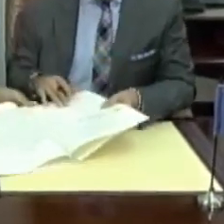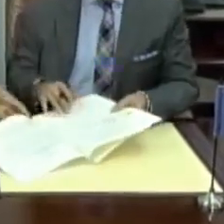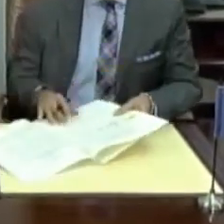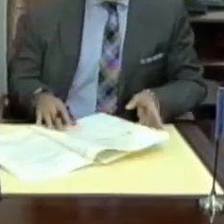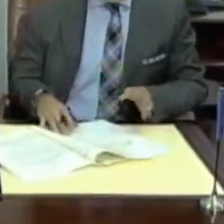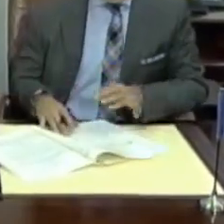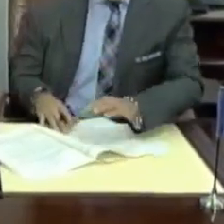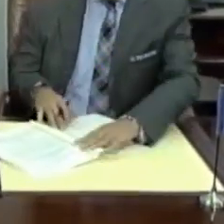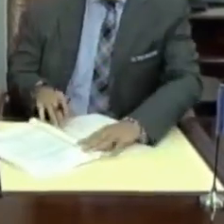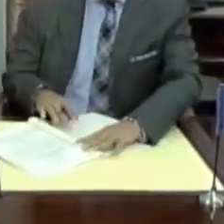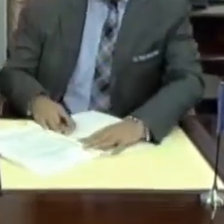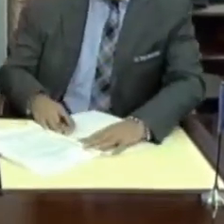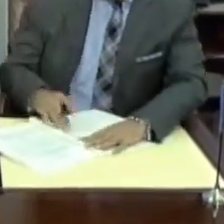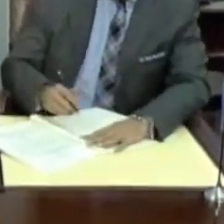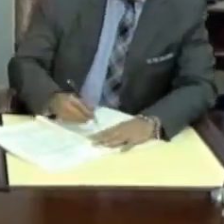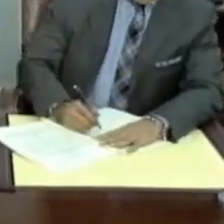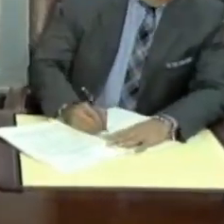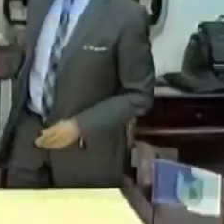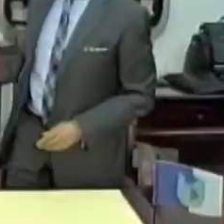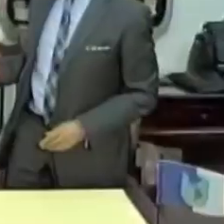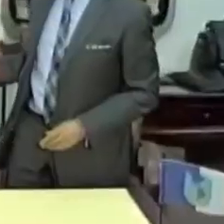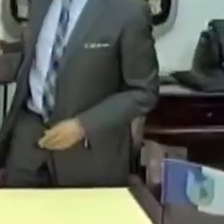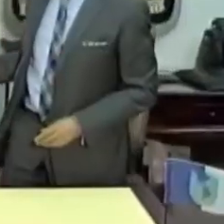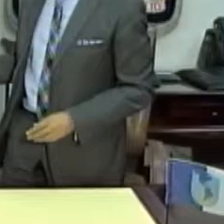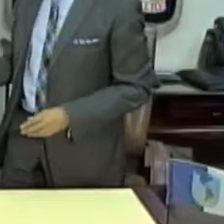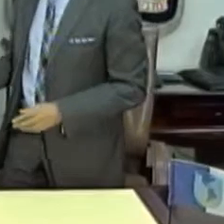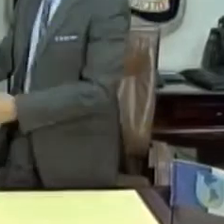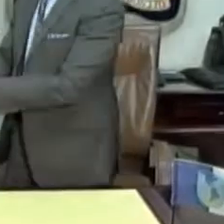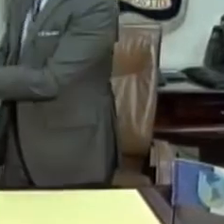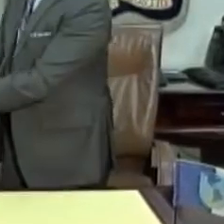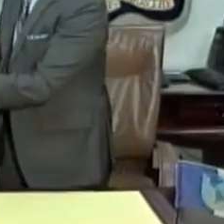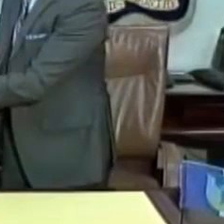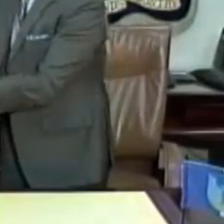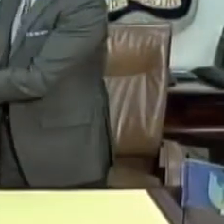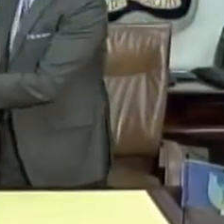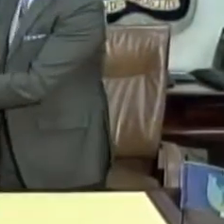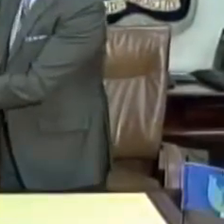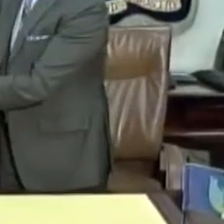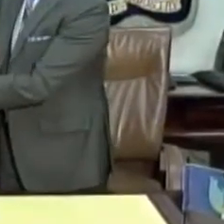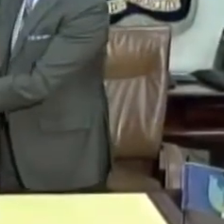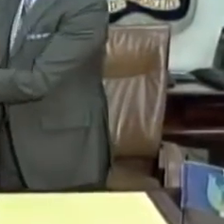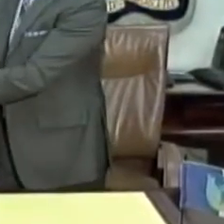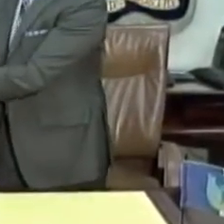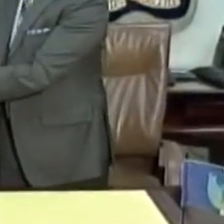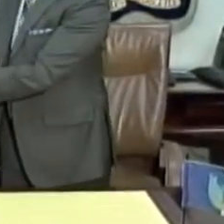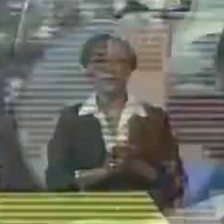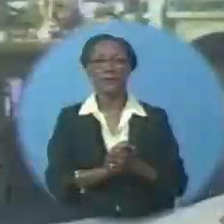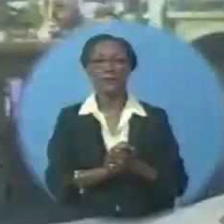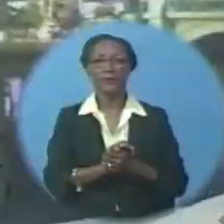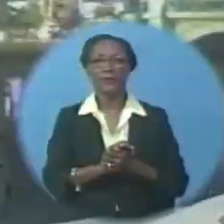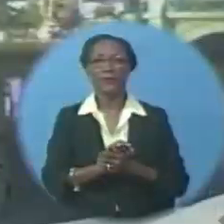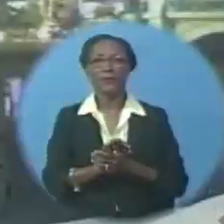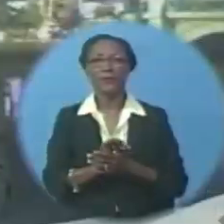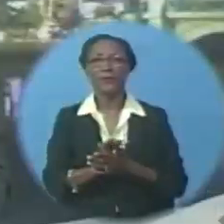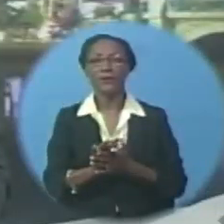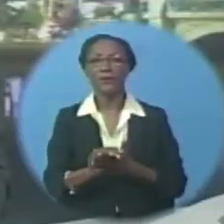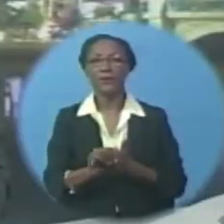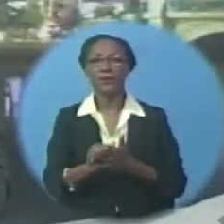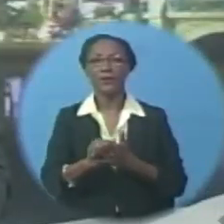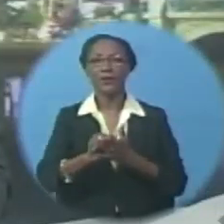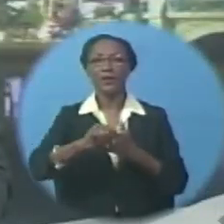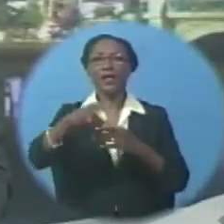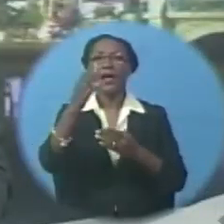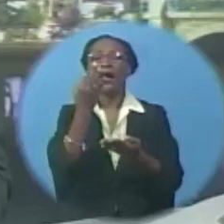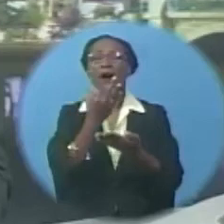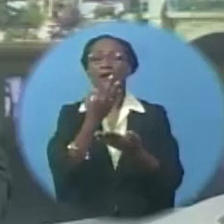Renewable Energies in Barbados. During the signing at government headquarters, Finance Minister Chris Sinclair said the main objective is